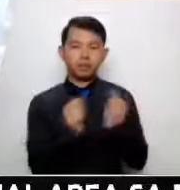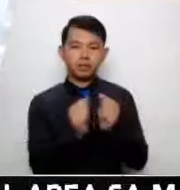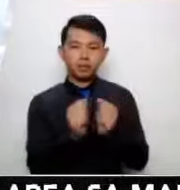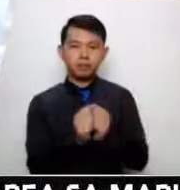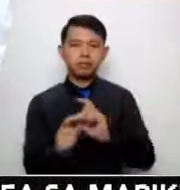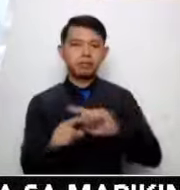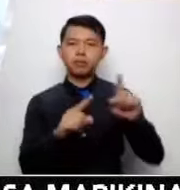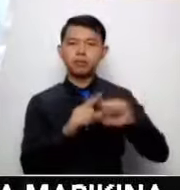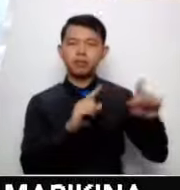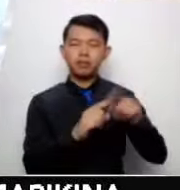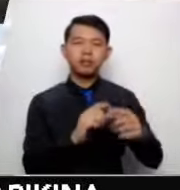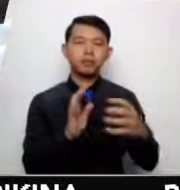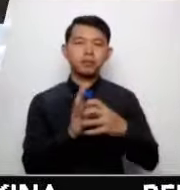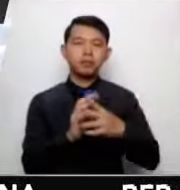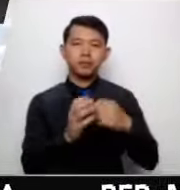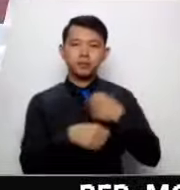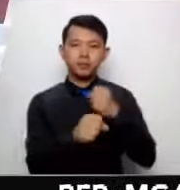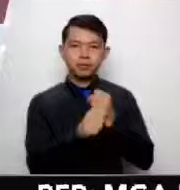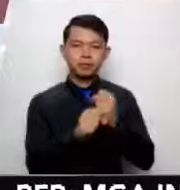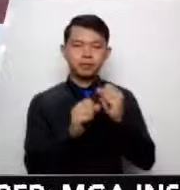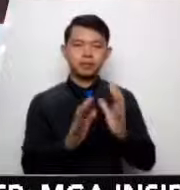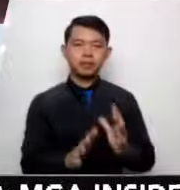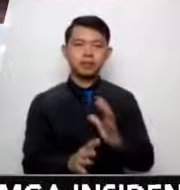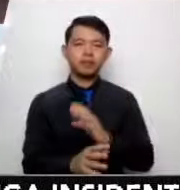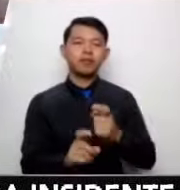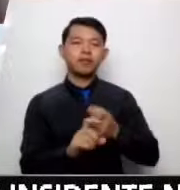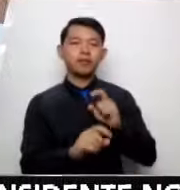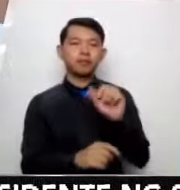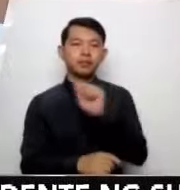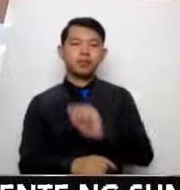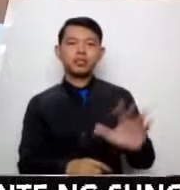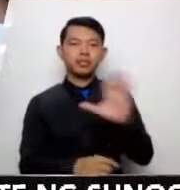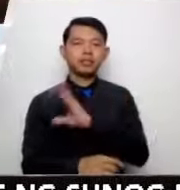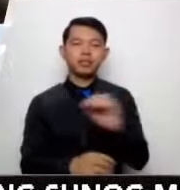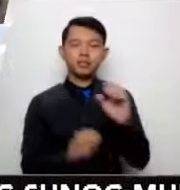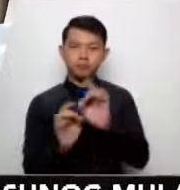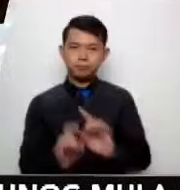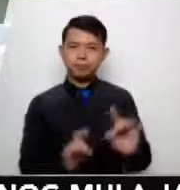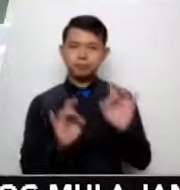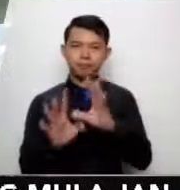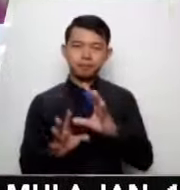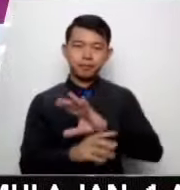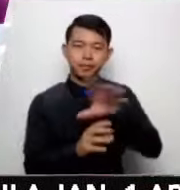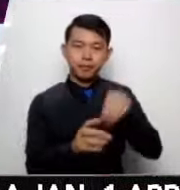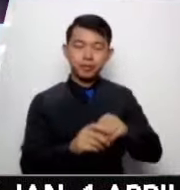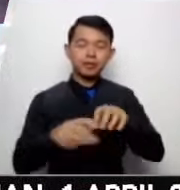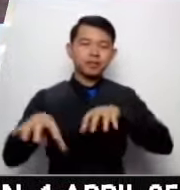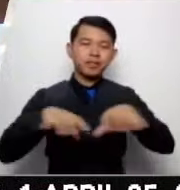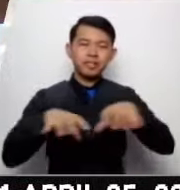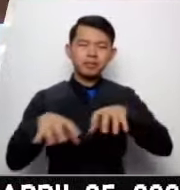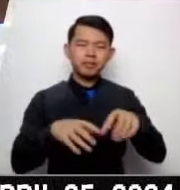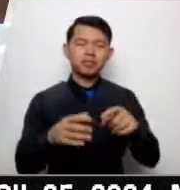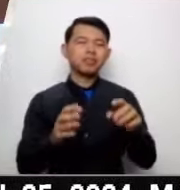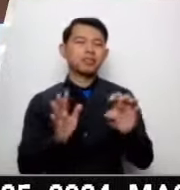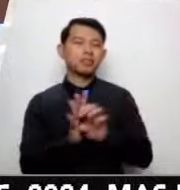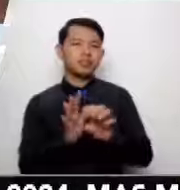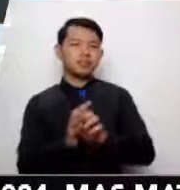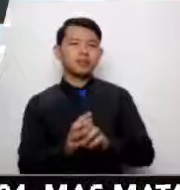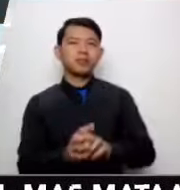sa Asia at Australia. Sumali siya sa ilang activities gaya ng pag-watercolor at